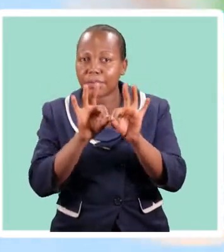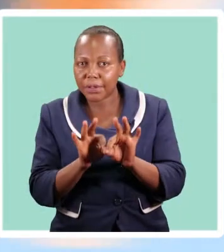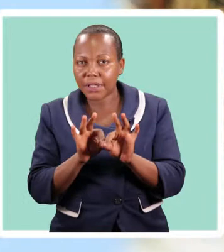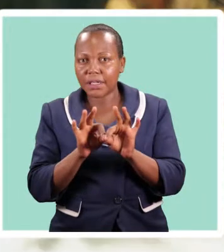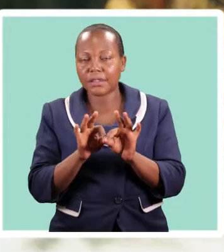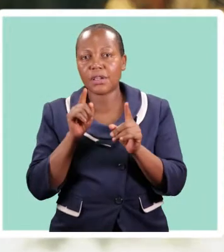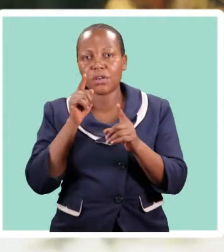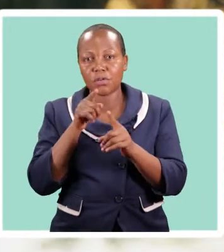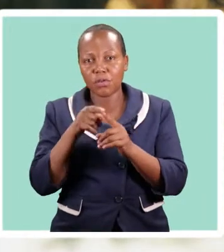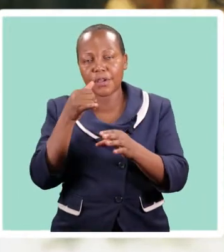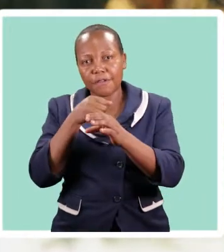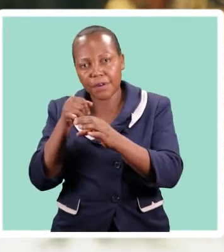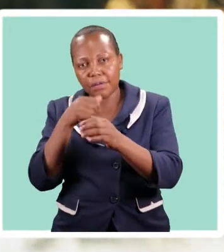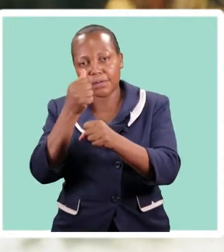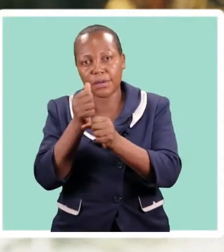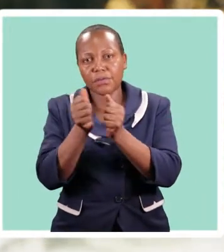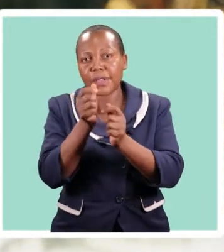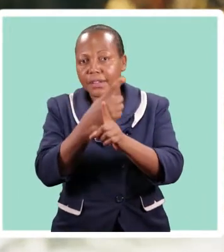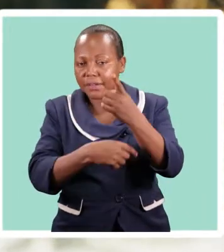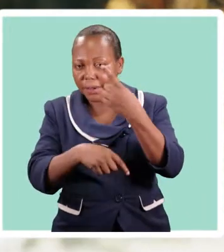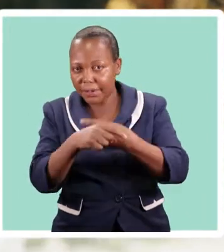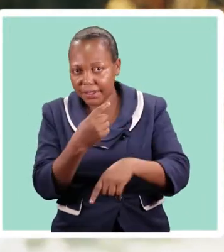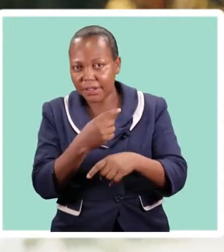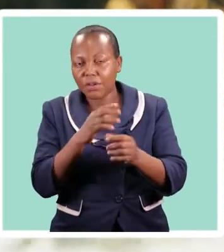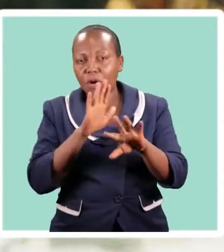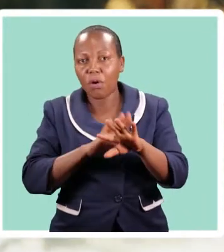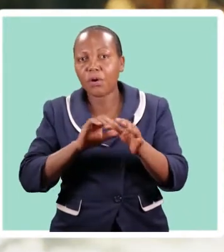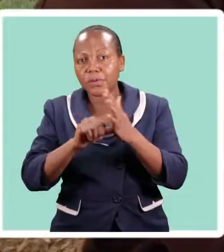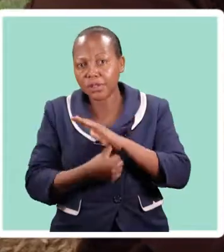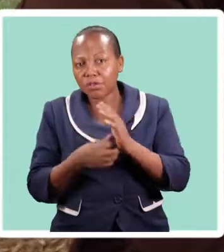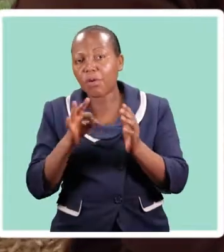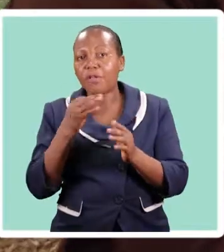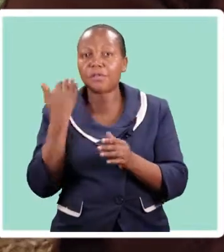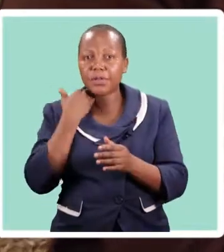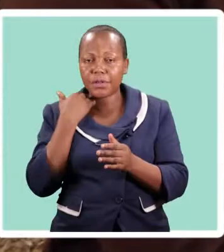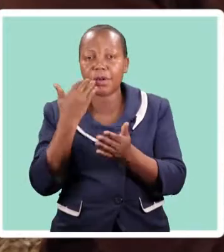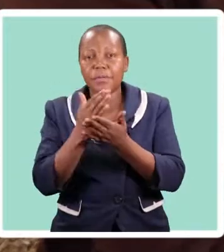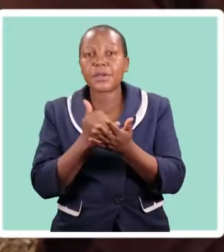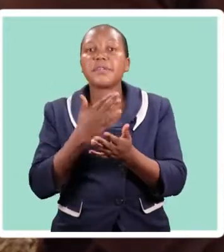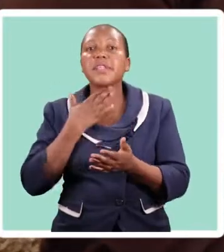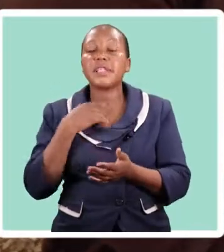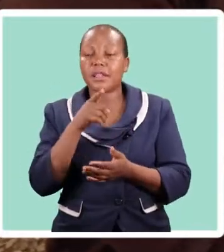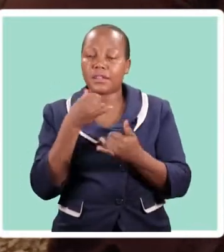to engage girls with disabilities right at the onset because they need this information.